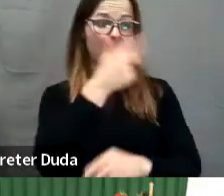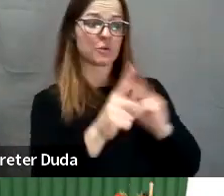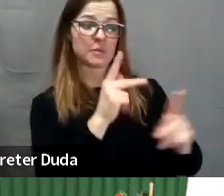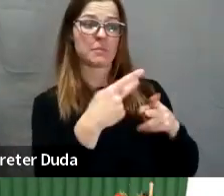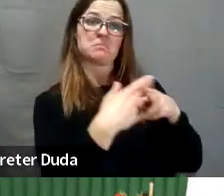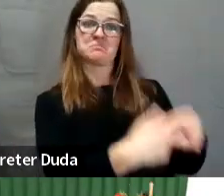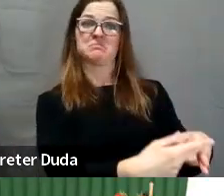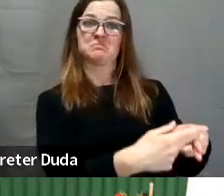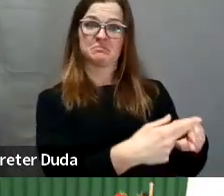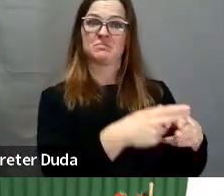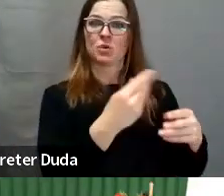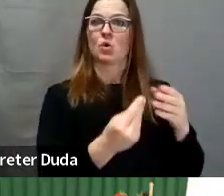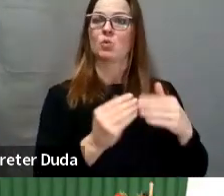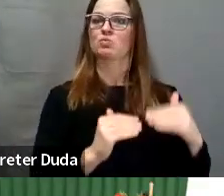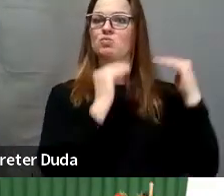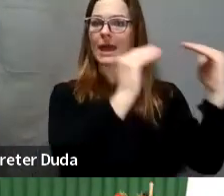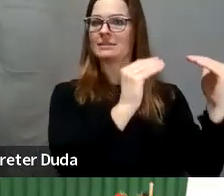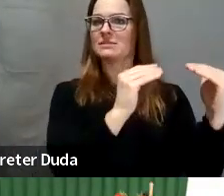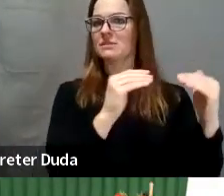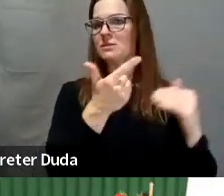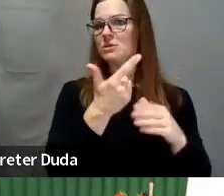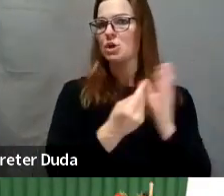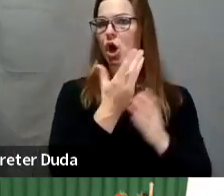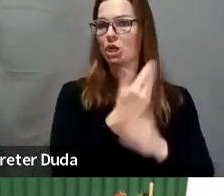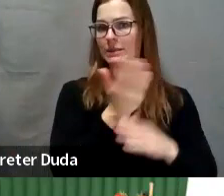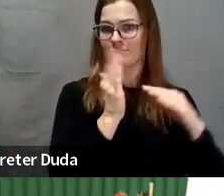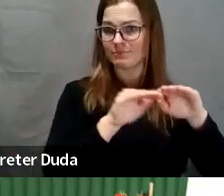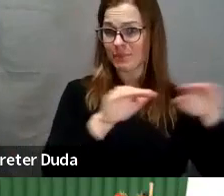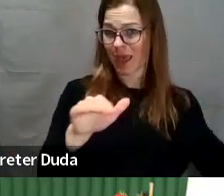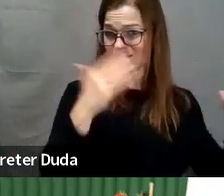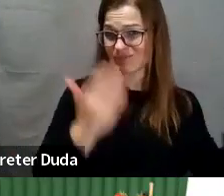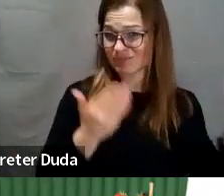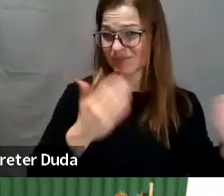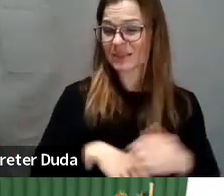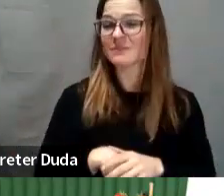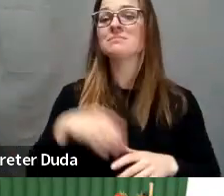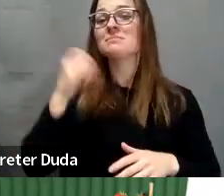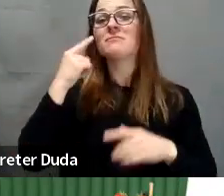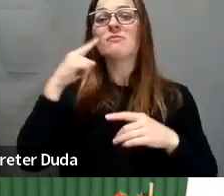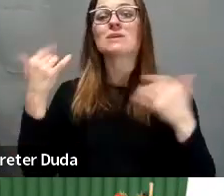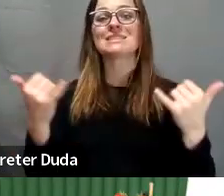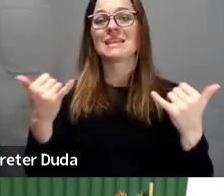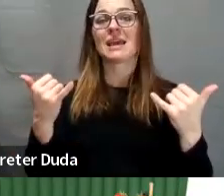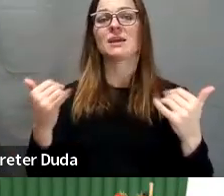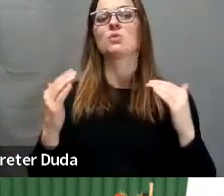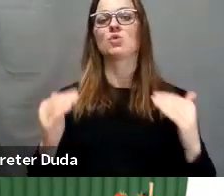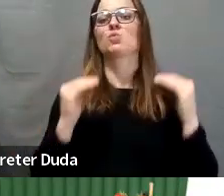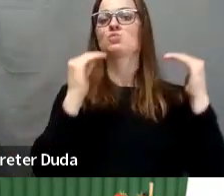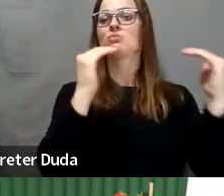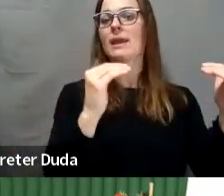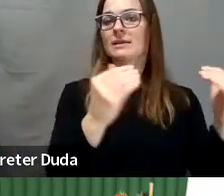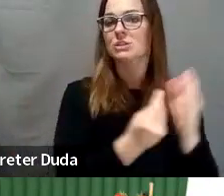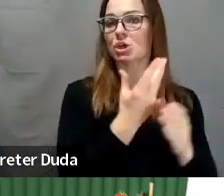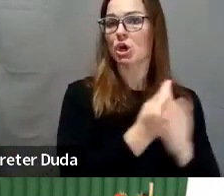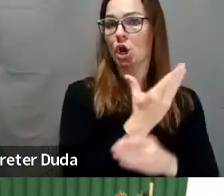for the purposes of our training today, mostly when we're talking about raised garden beds, we're talking about